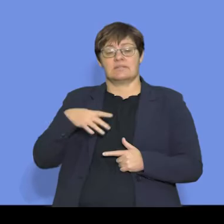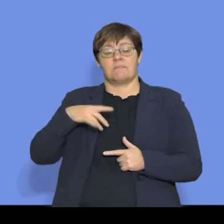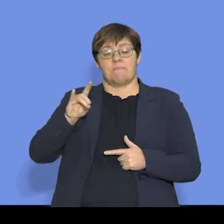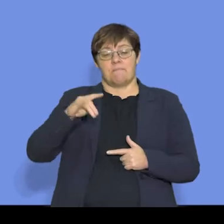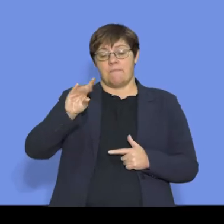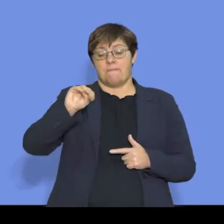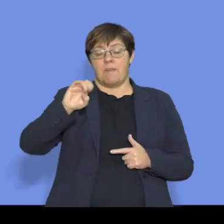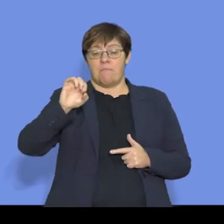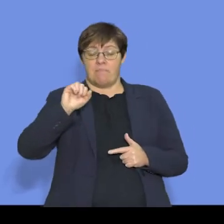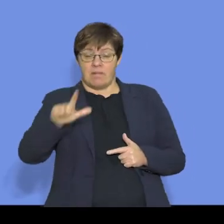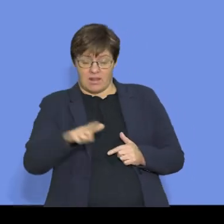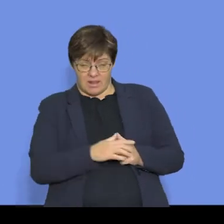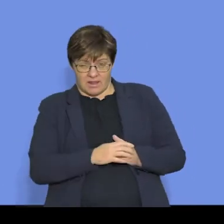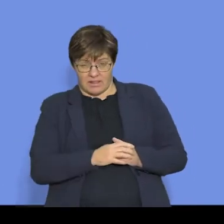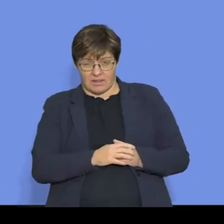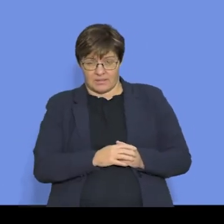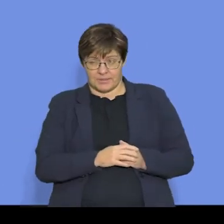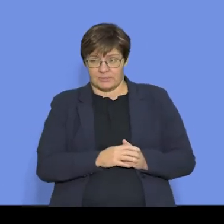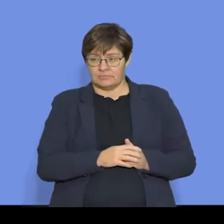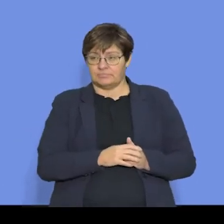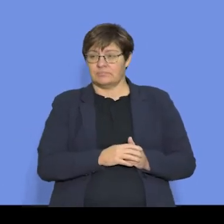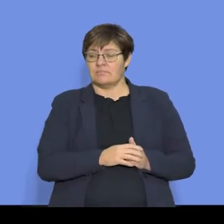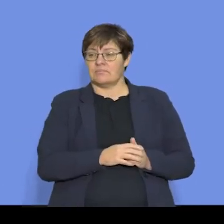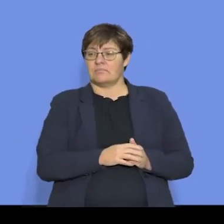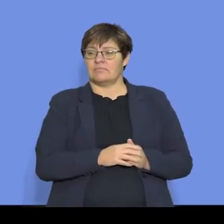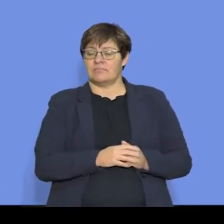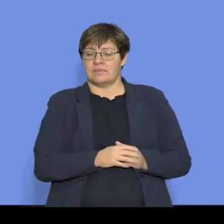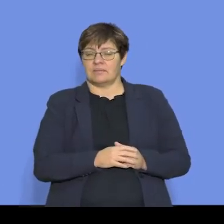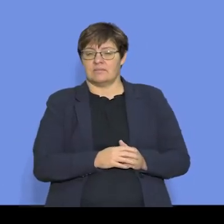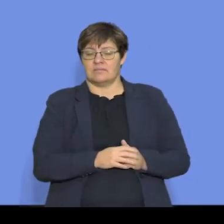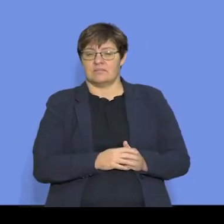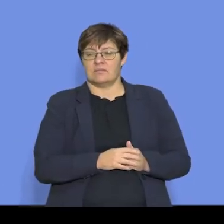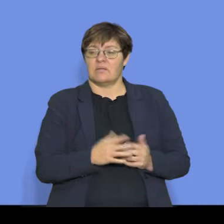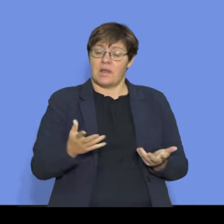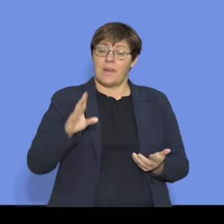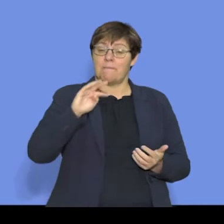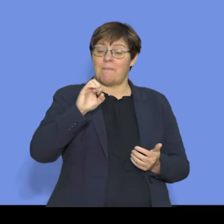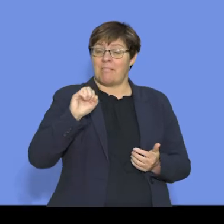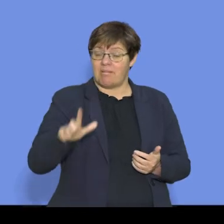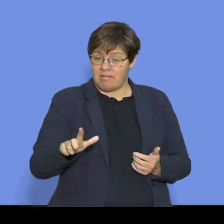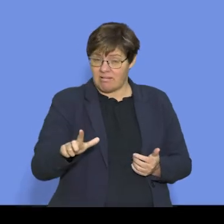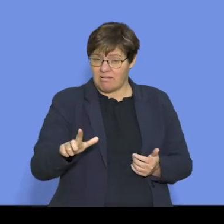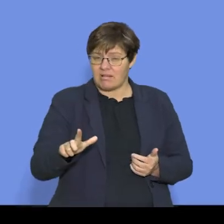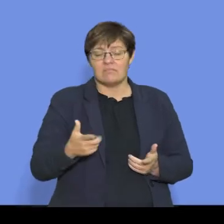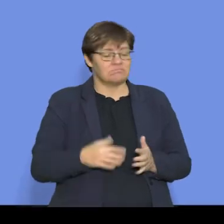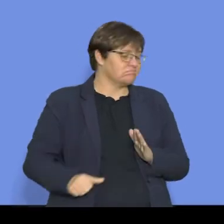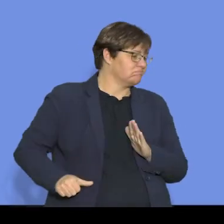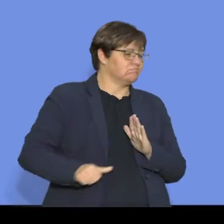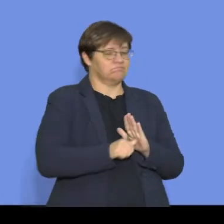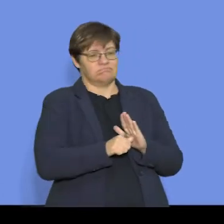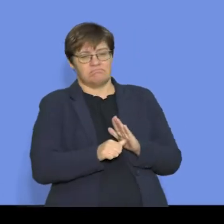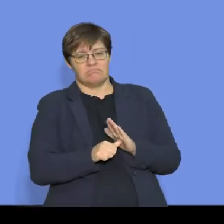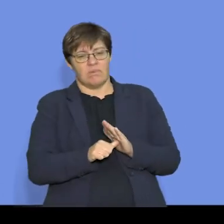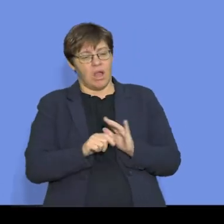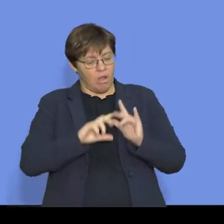So the Cenozoic era is called the Age of Mammals, and mammals dominate the